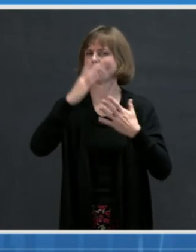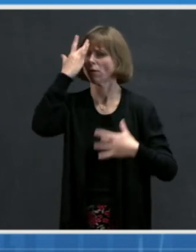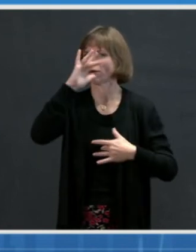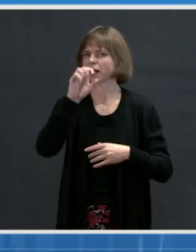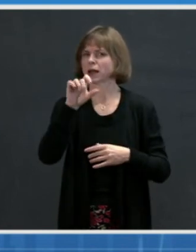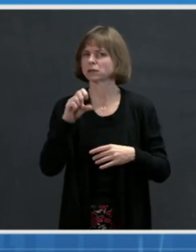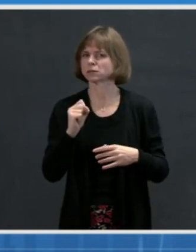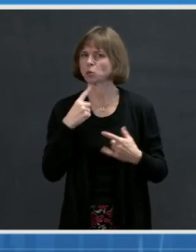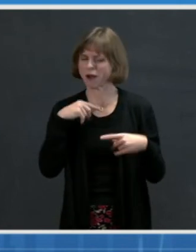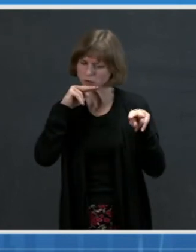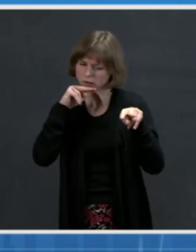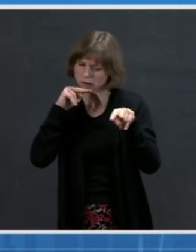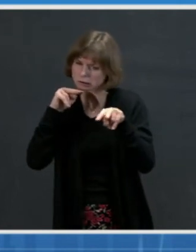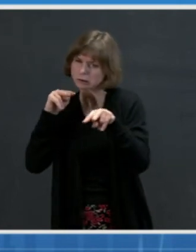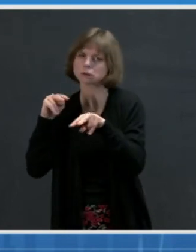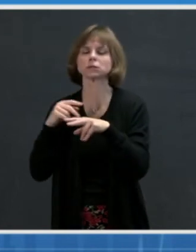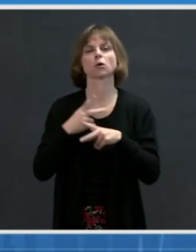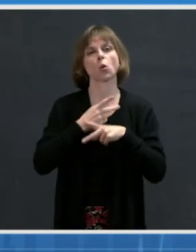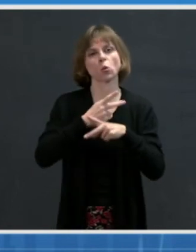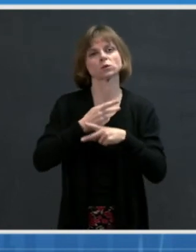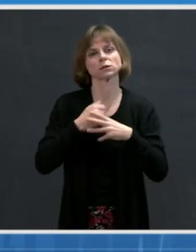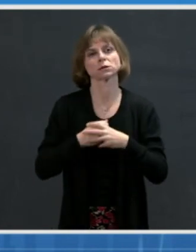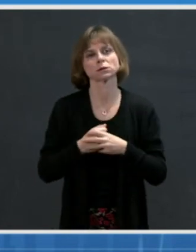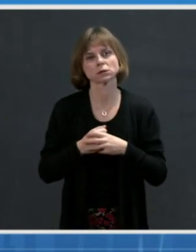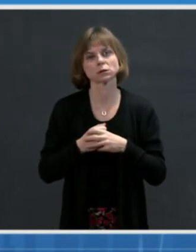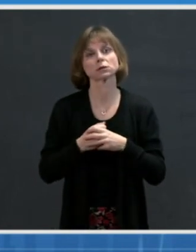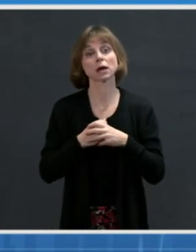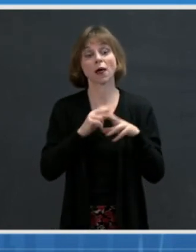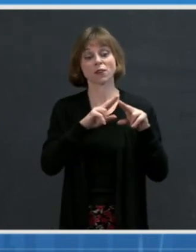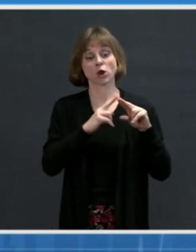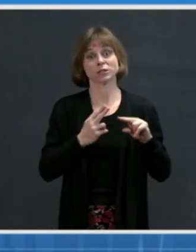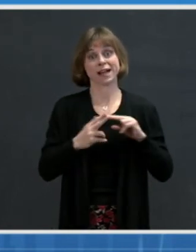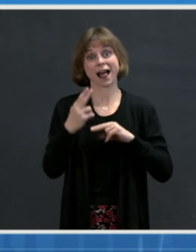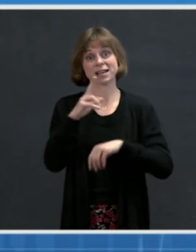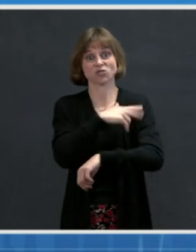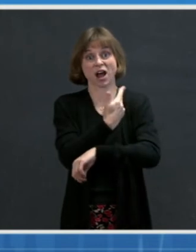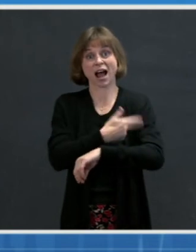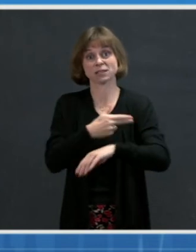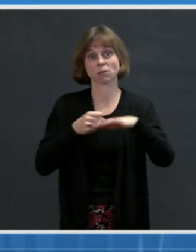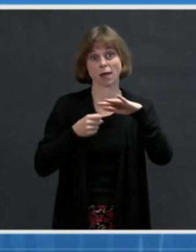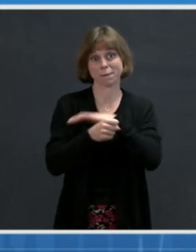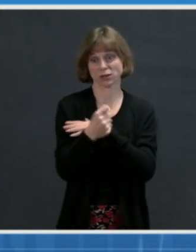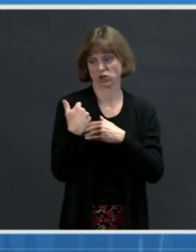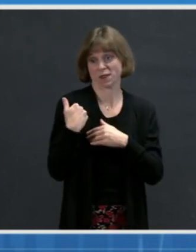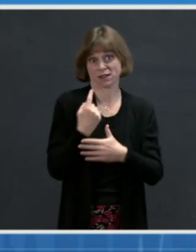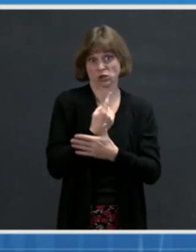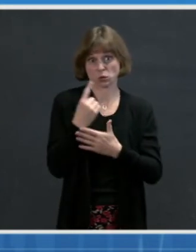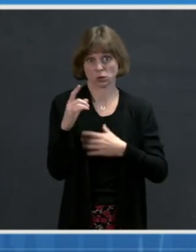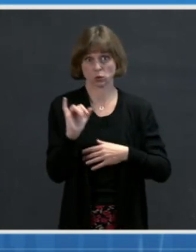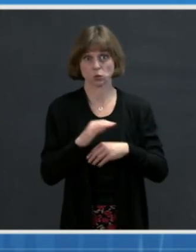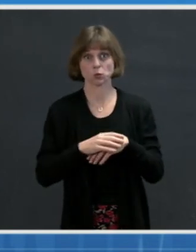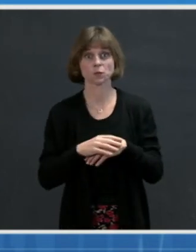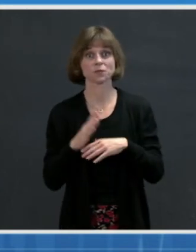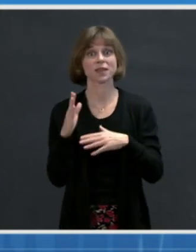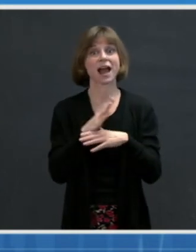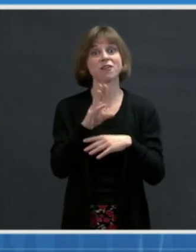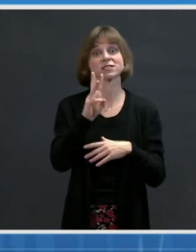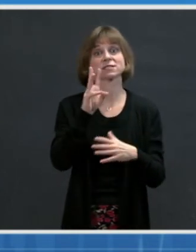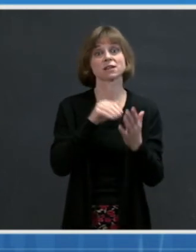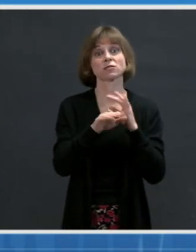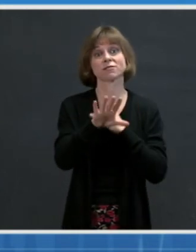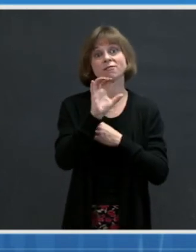closely. We also see continued declines in new hospital admissions for the most recent week. An average of 6,500 patients